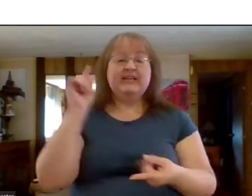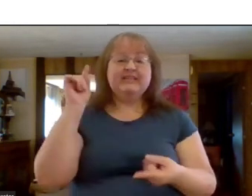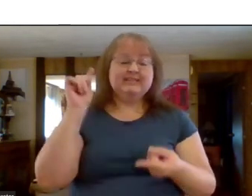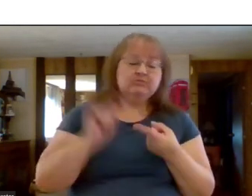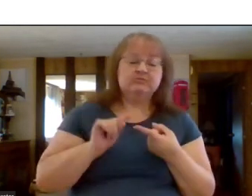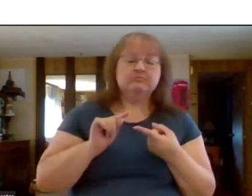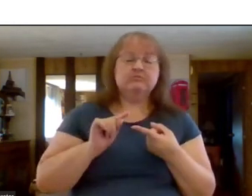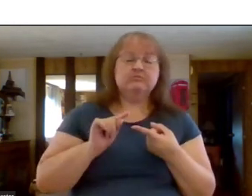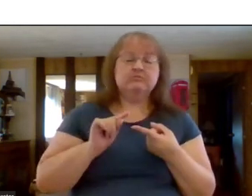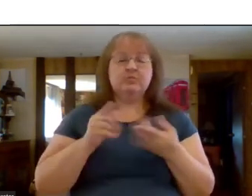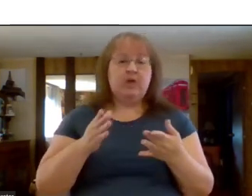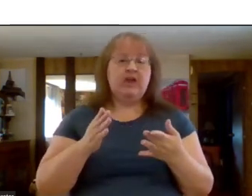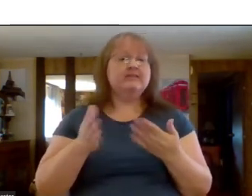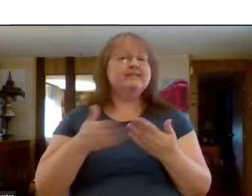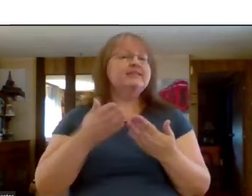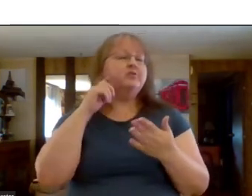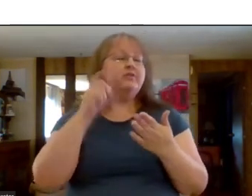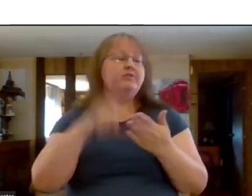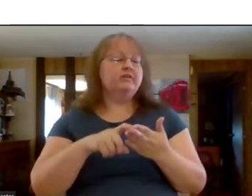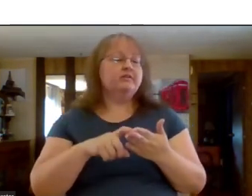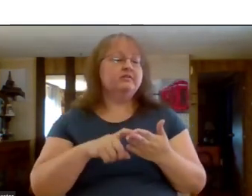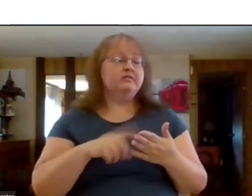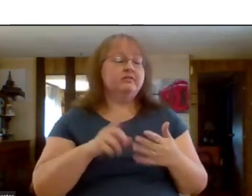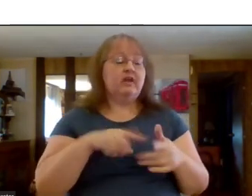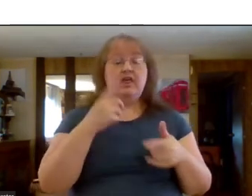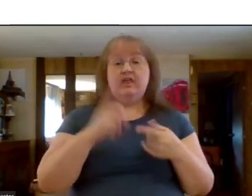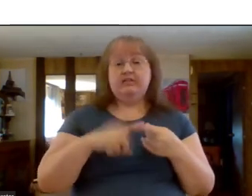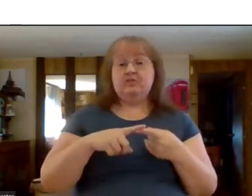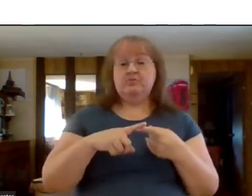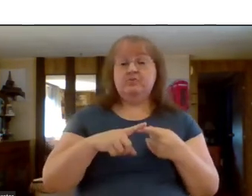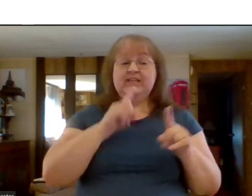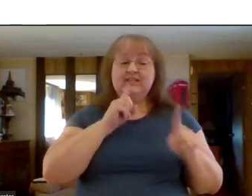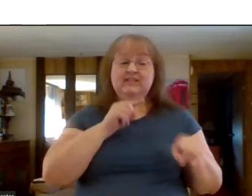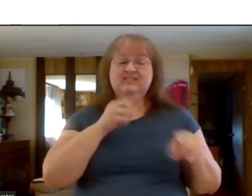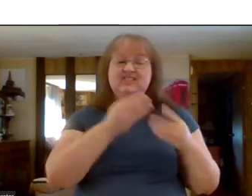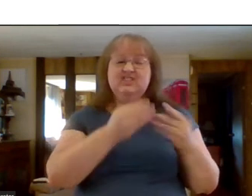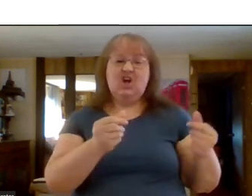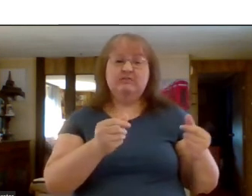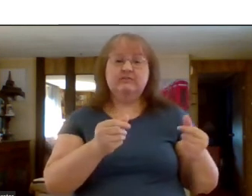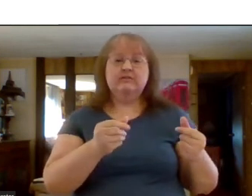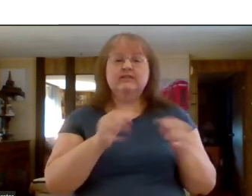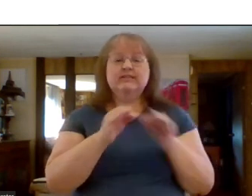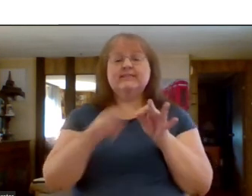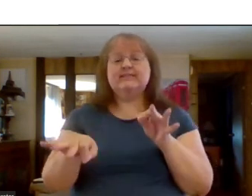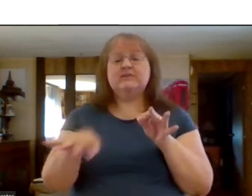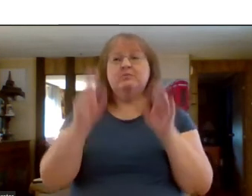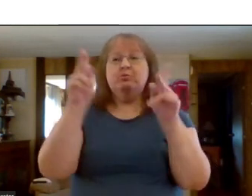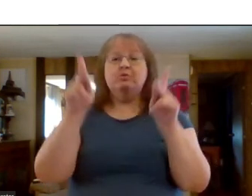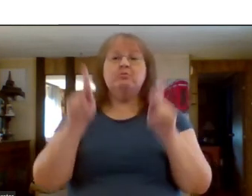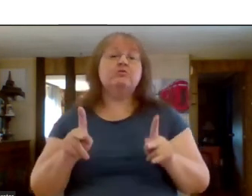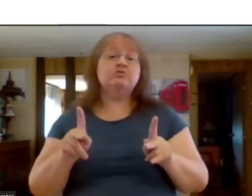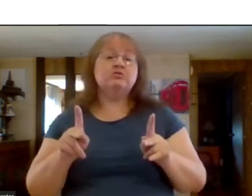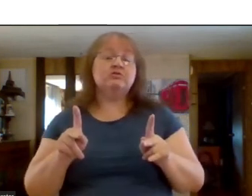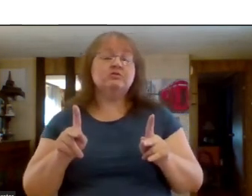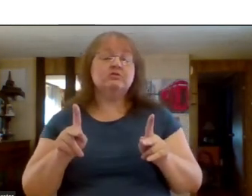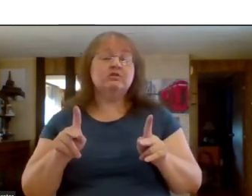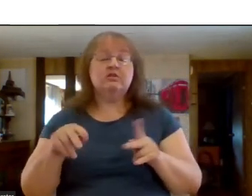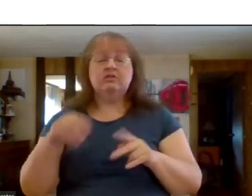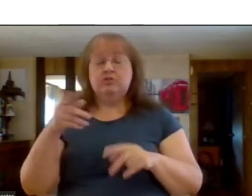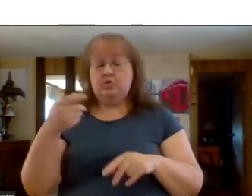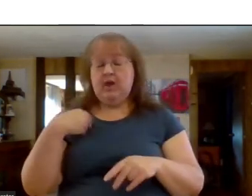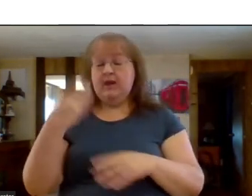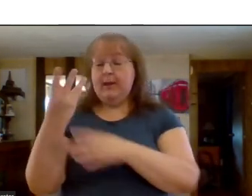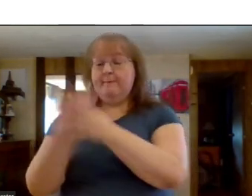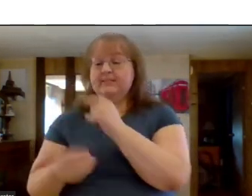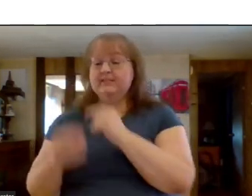form. Putting it in its simplest form makes it easier to identify. Then we solved simple proportions